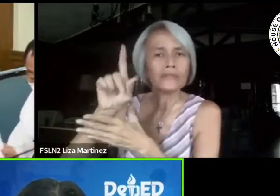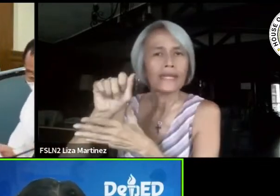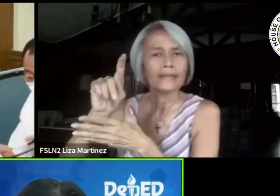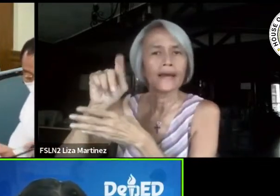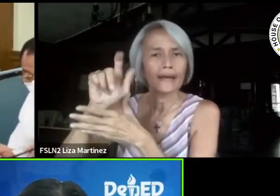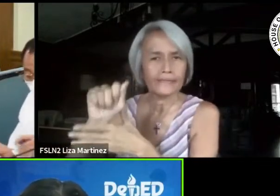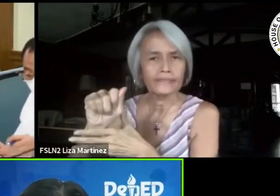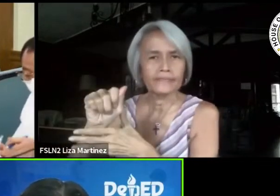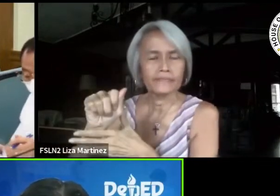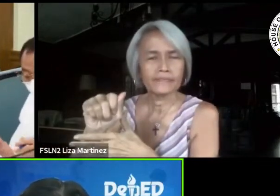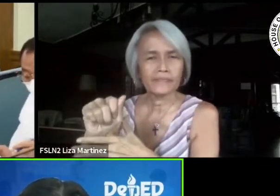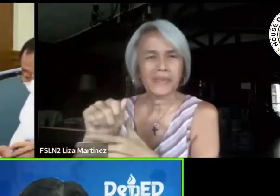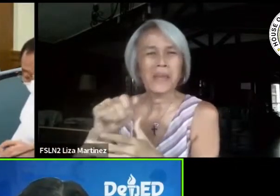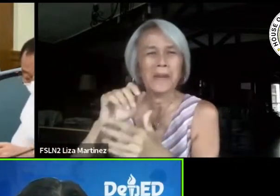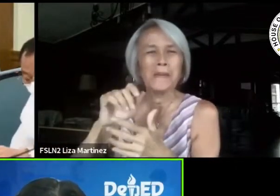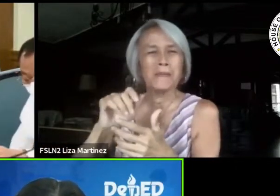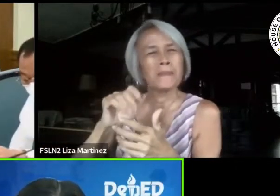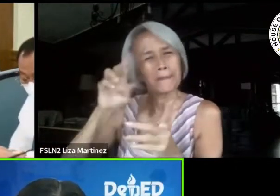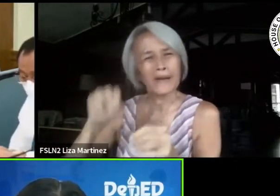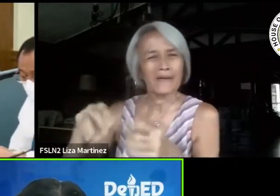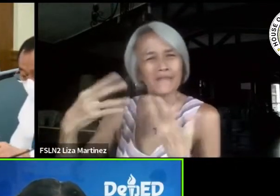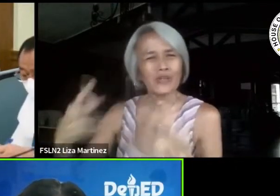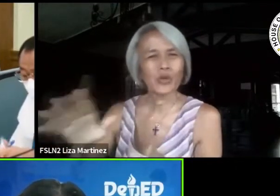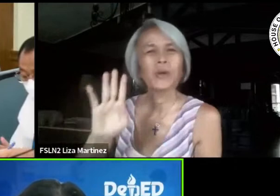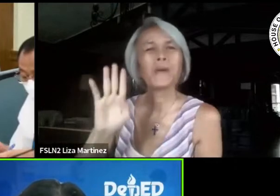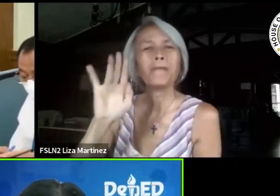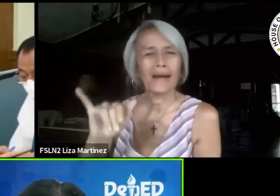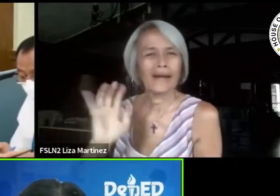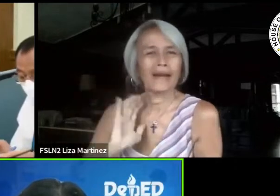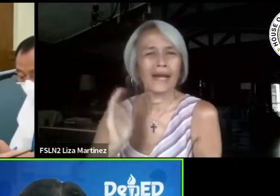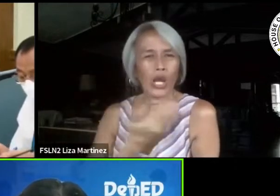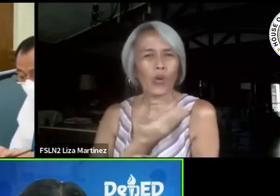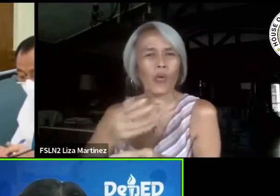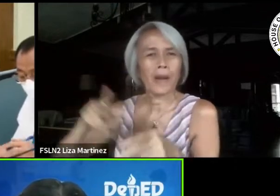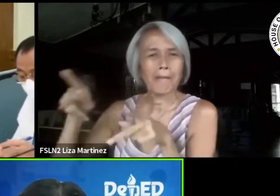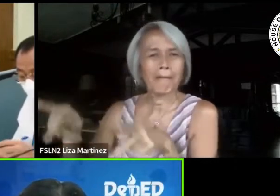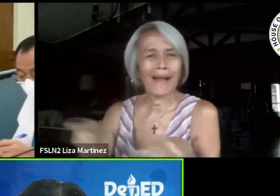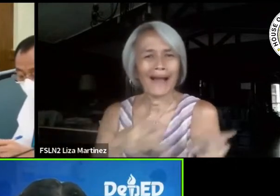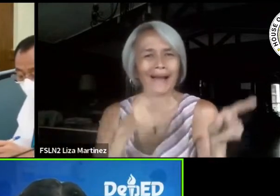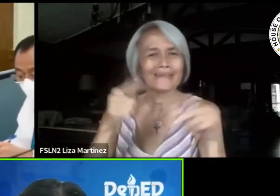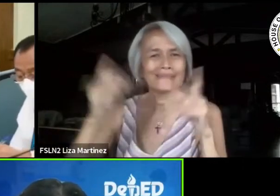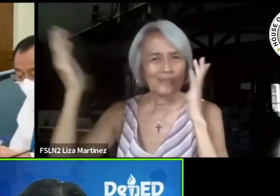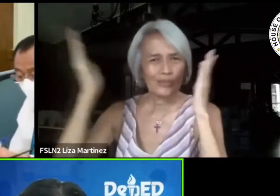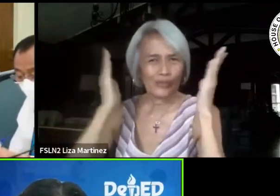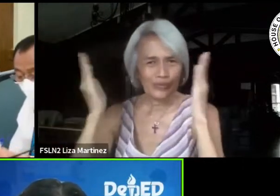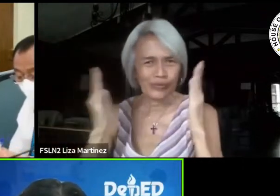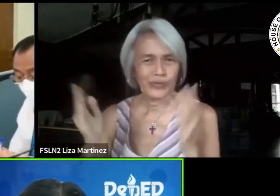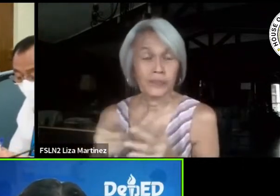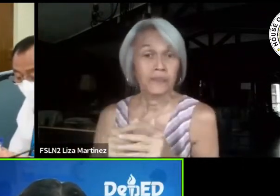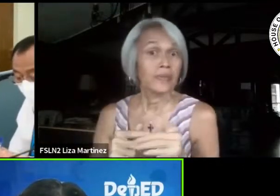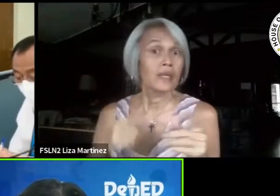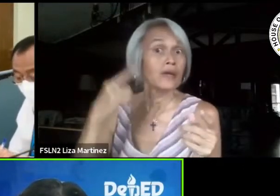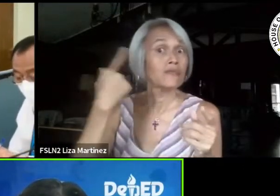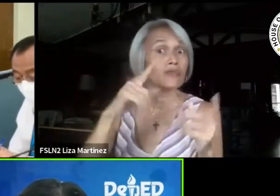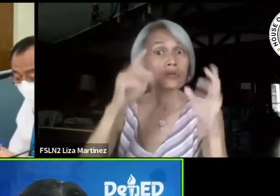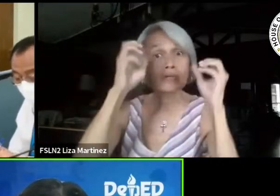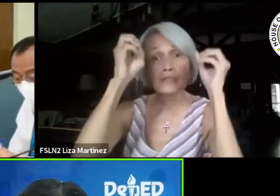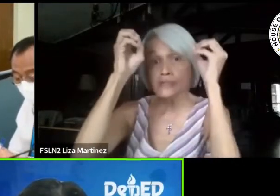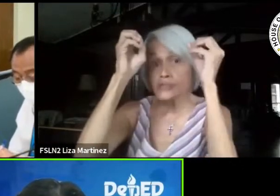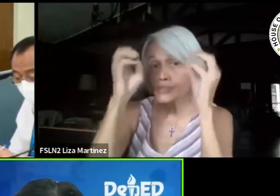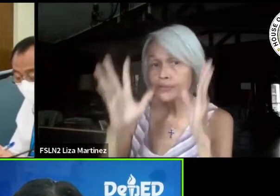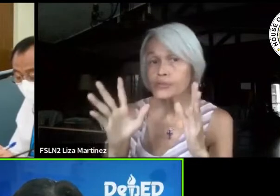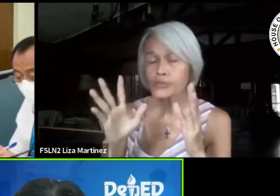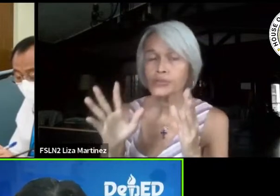undertaken by our planning service through our system. As regards the teachers, it